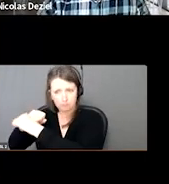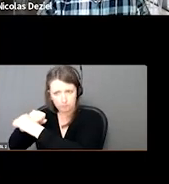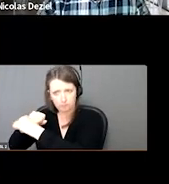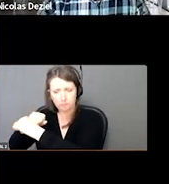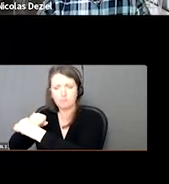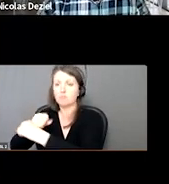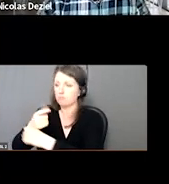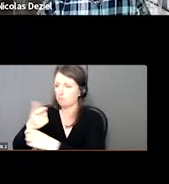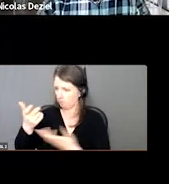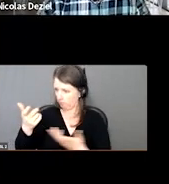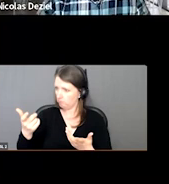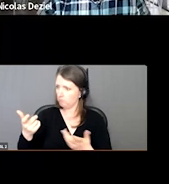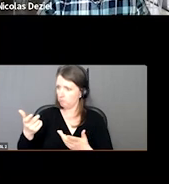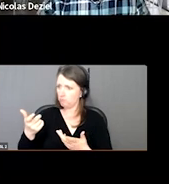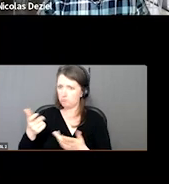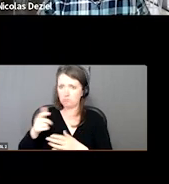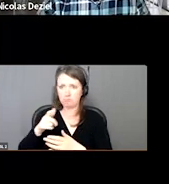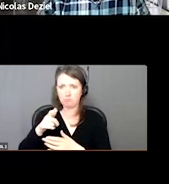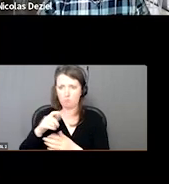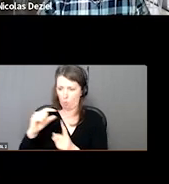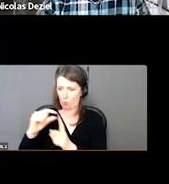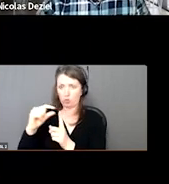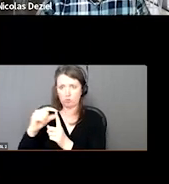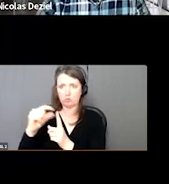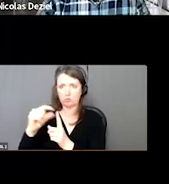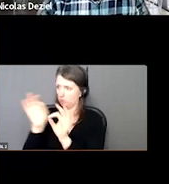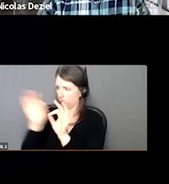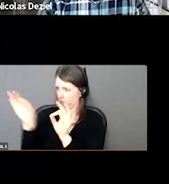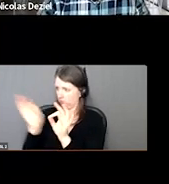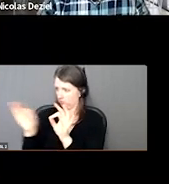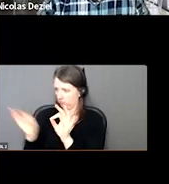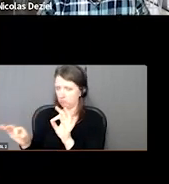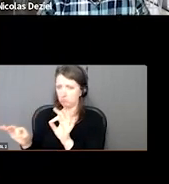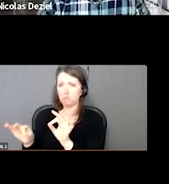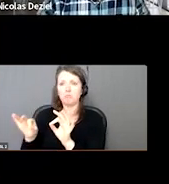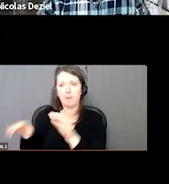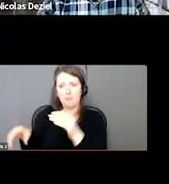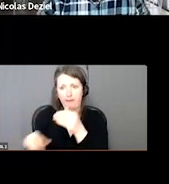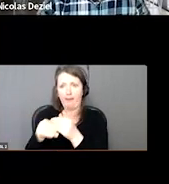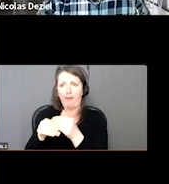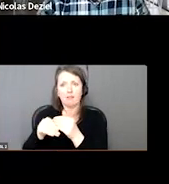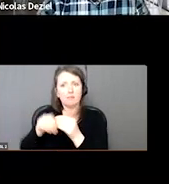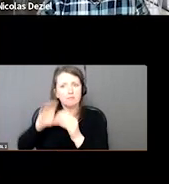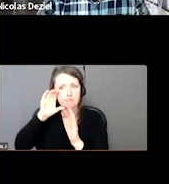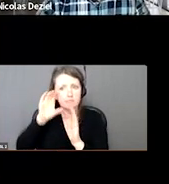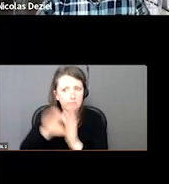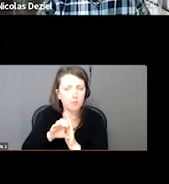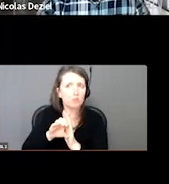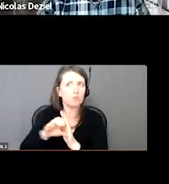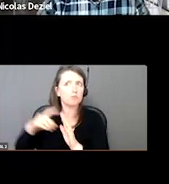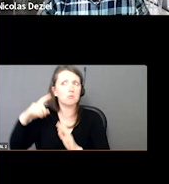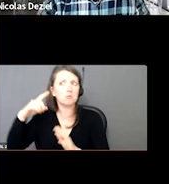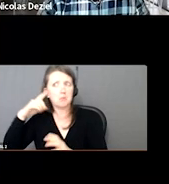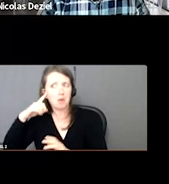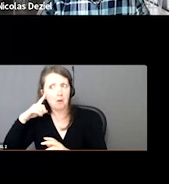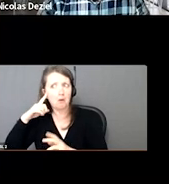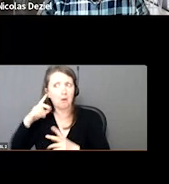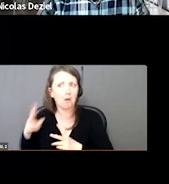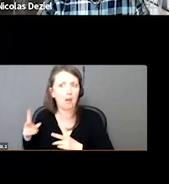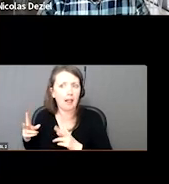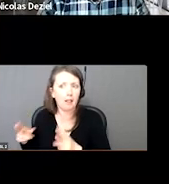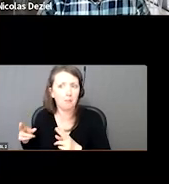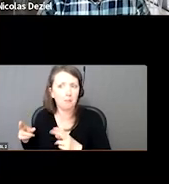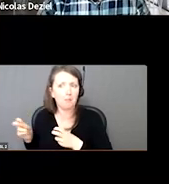you're probably going to be adding pictures or even sounds, voice, audio clips, things like that. If they're